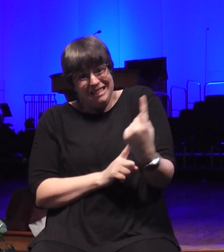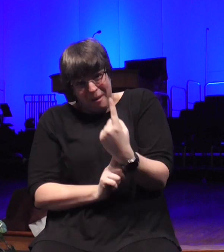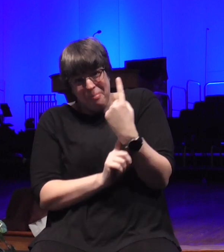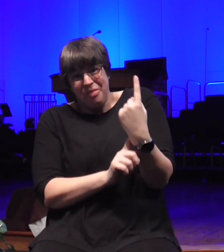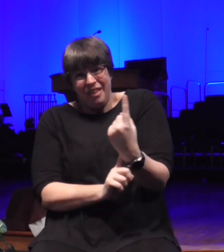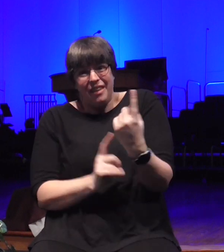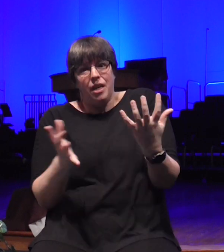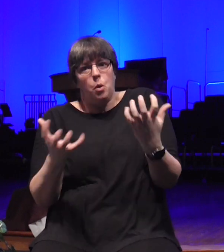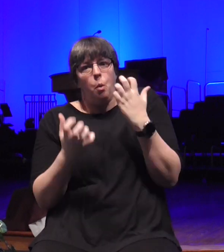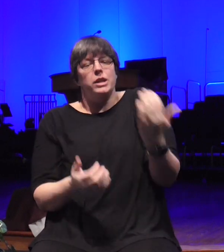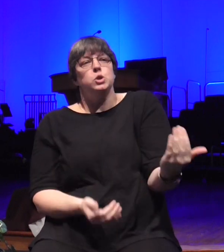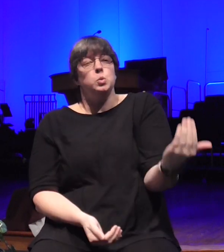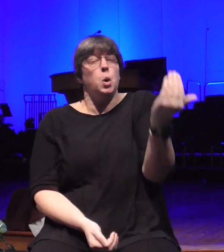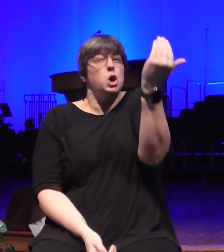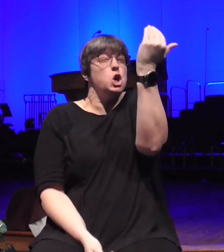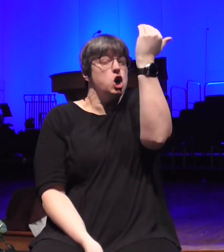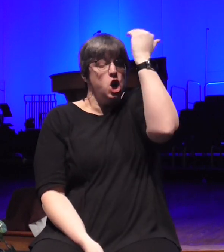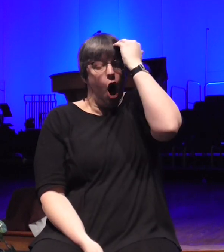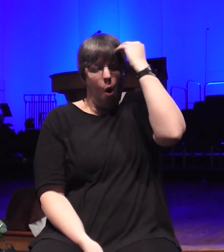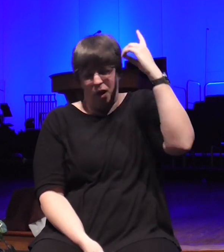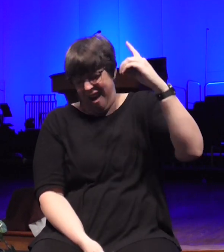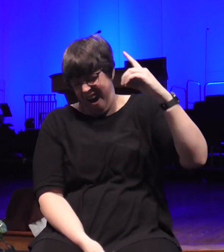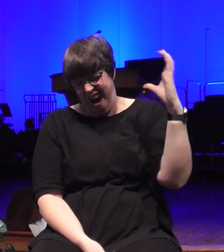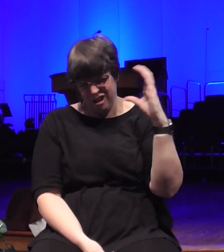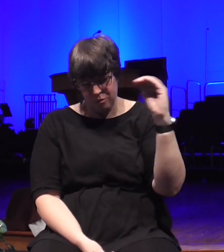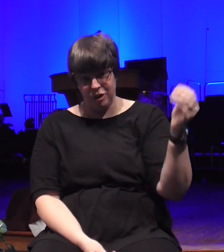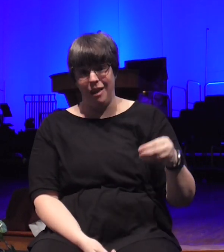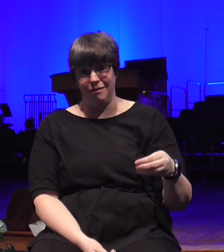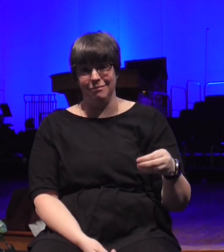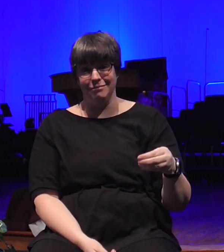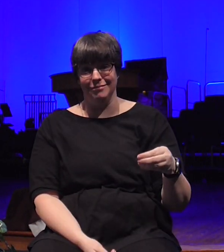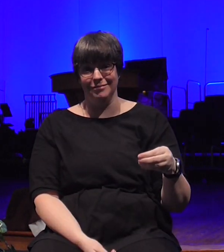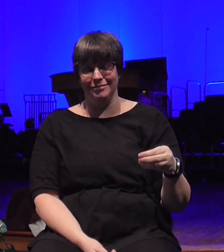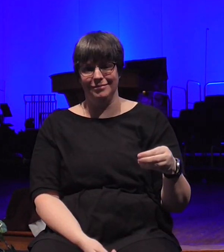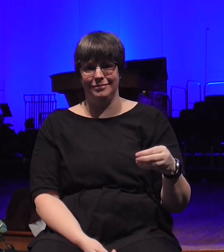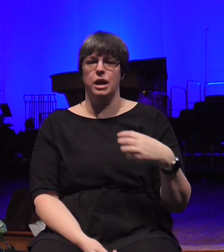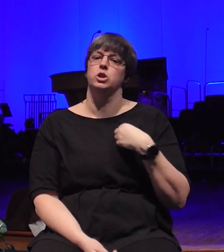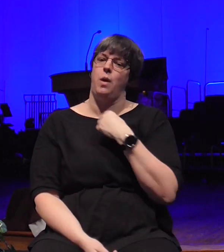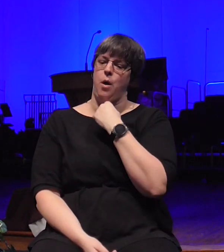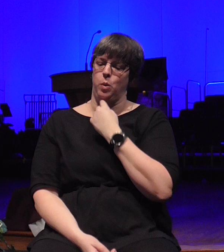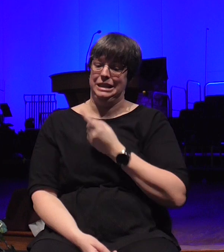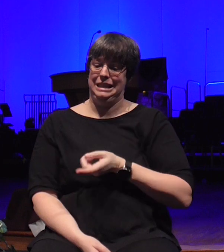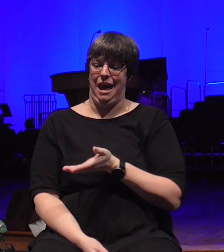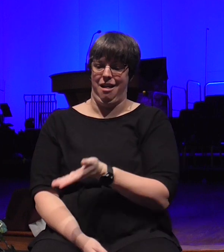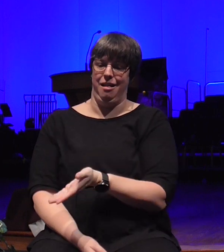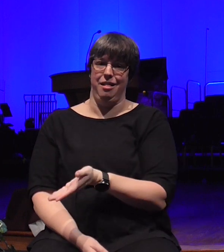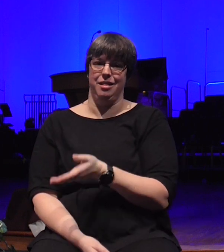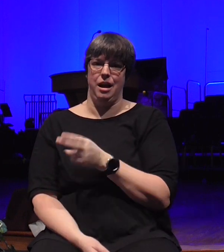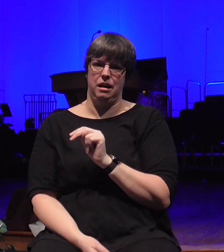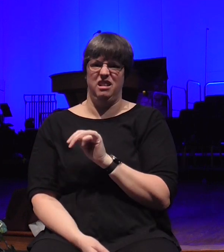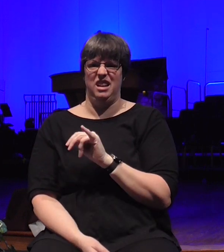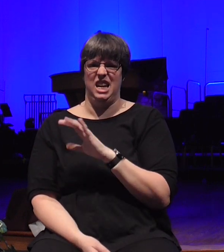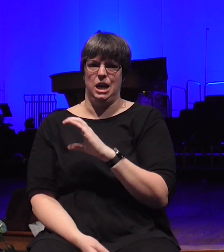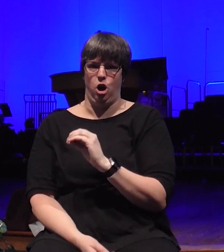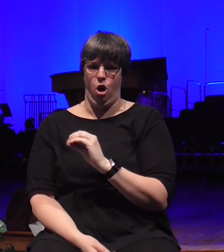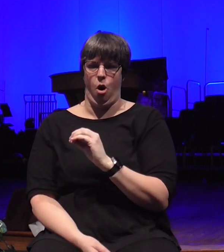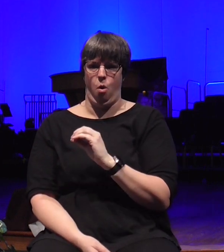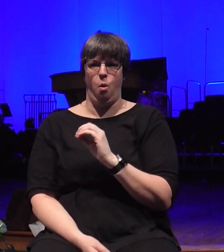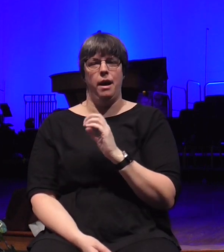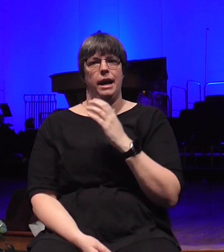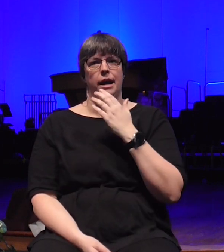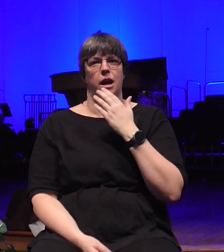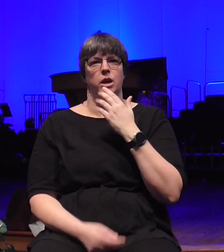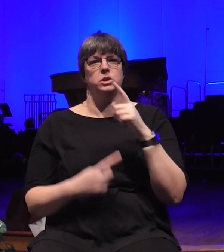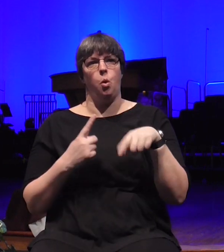wants to know this of a certainty. And I'll tell him, best way I can, that it's when we forget